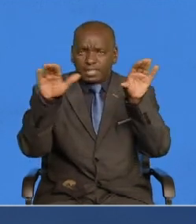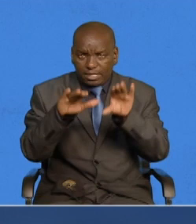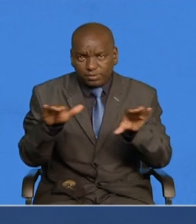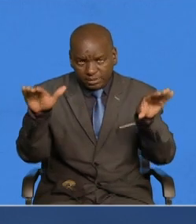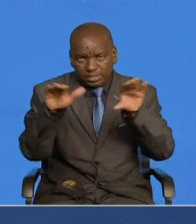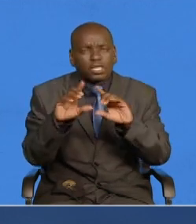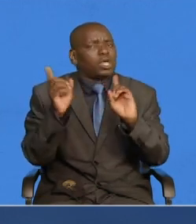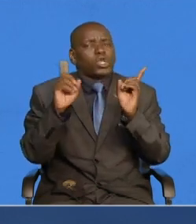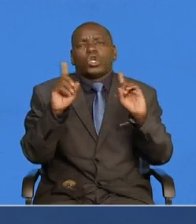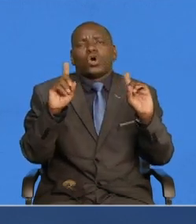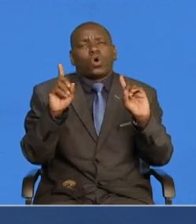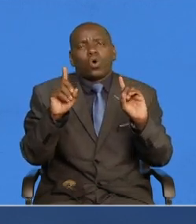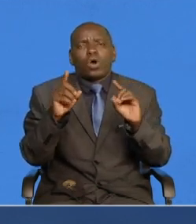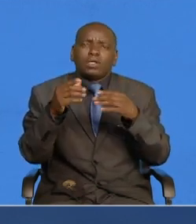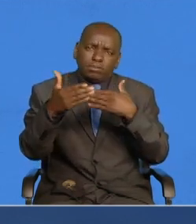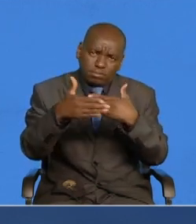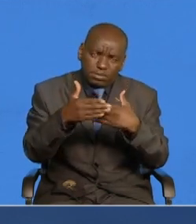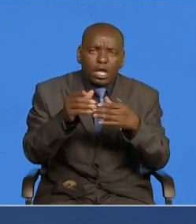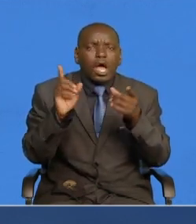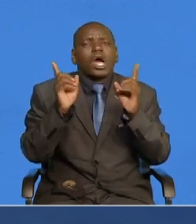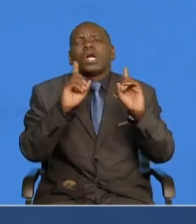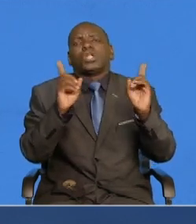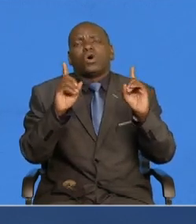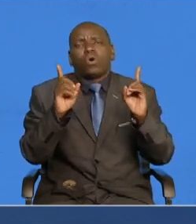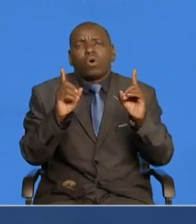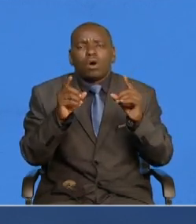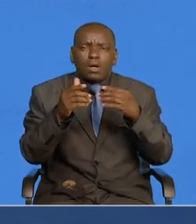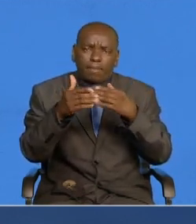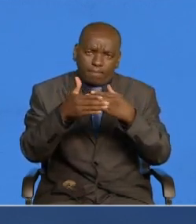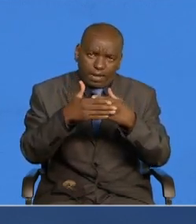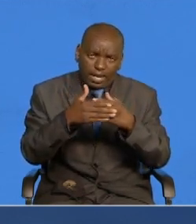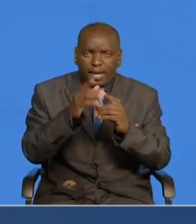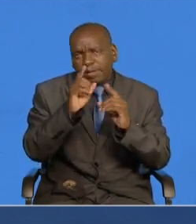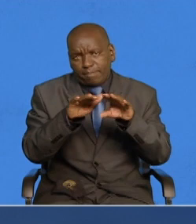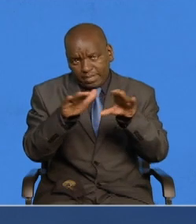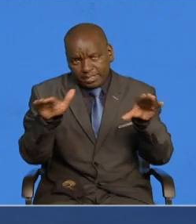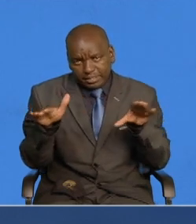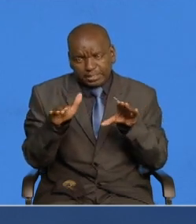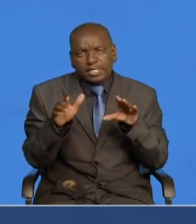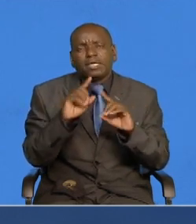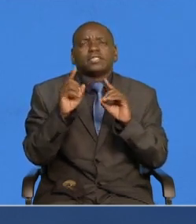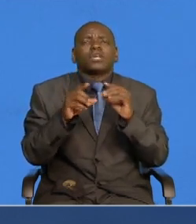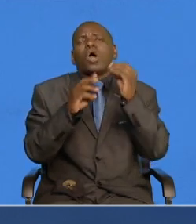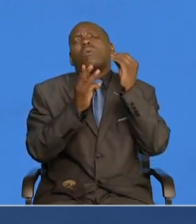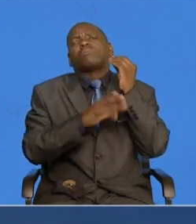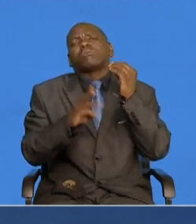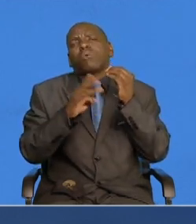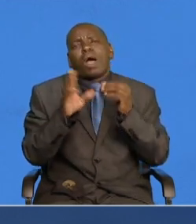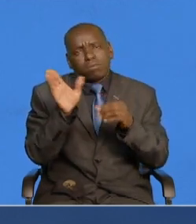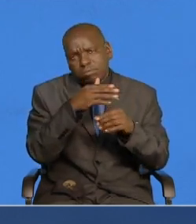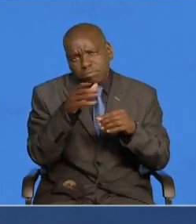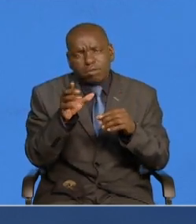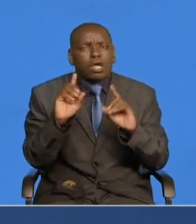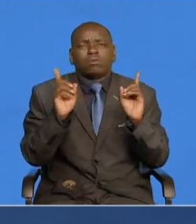crowded places, close contact settings, confined or enclosed places that have got poor